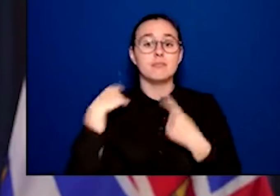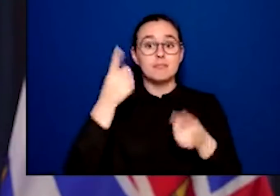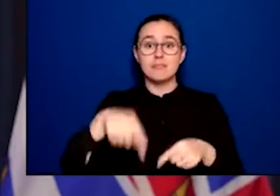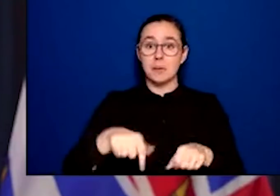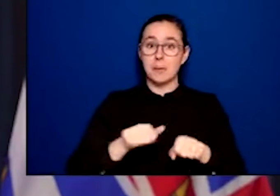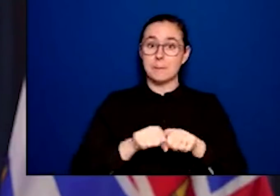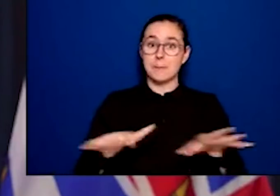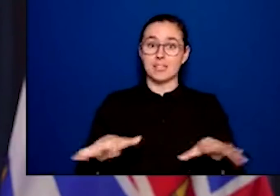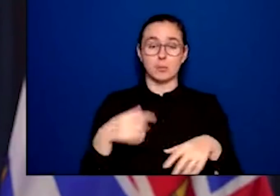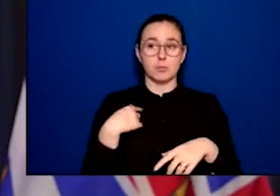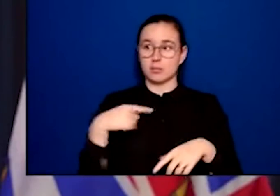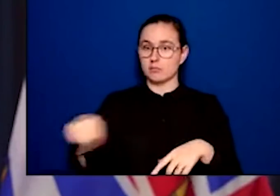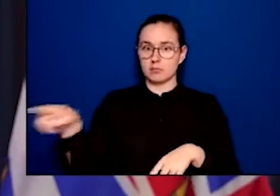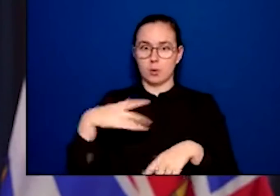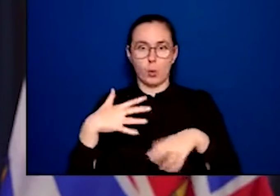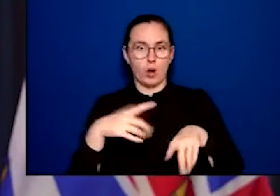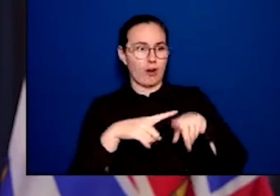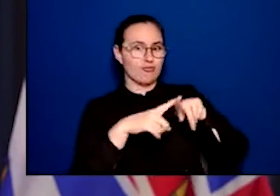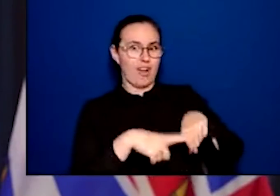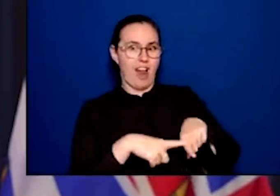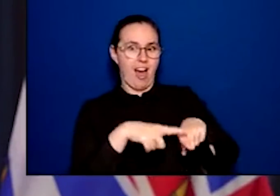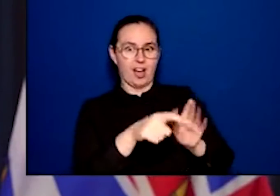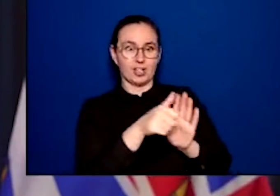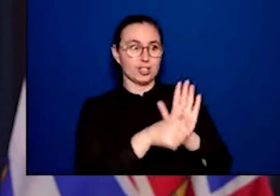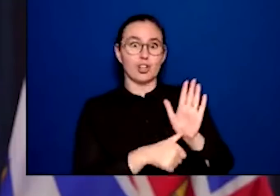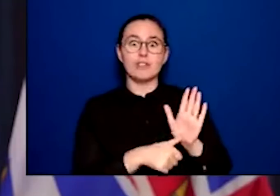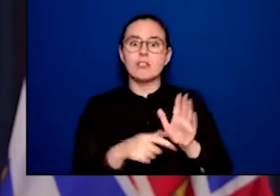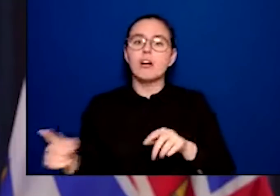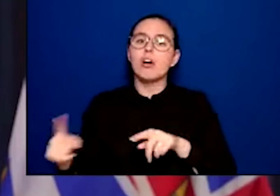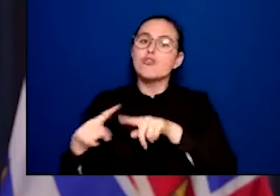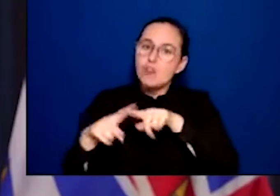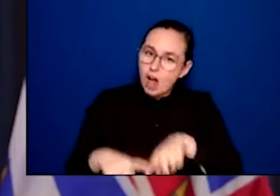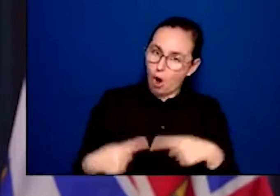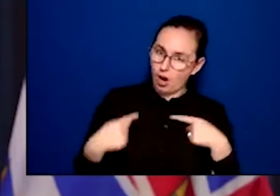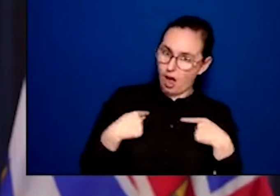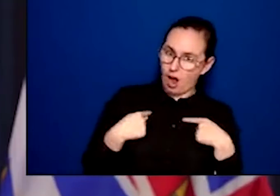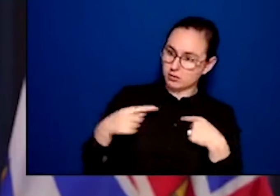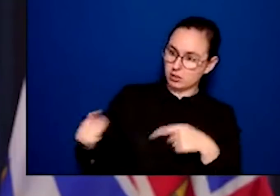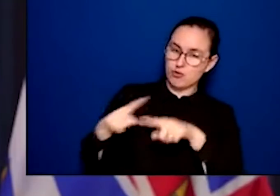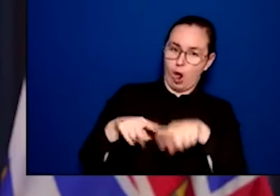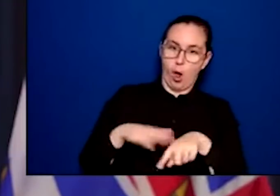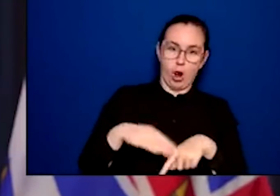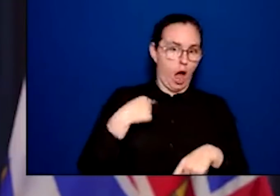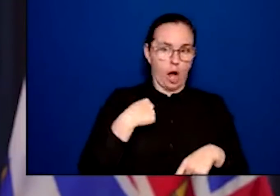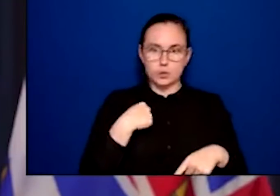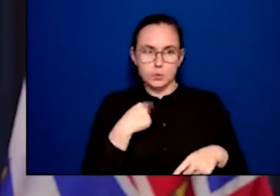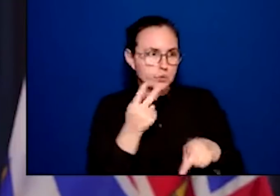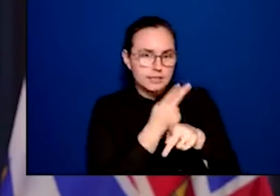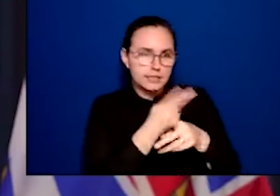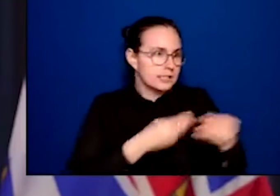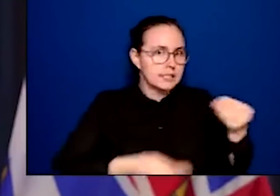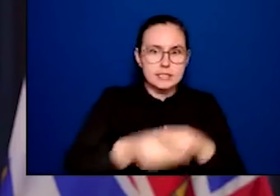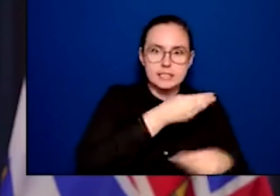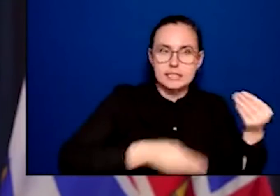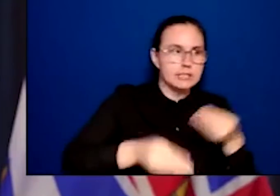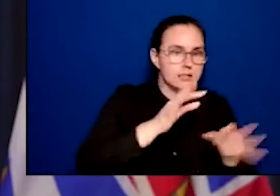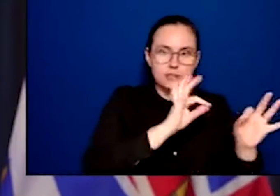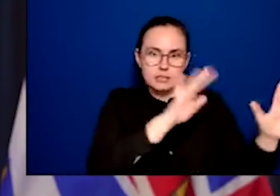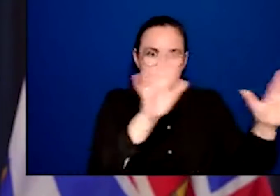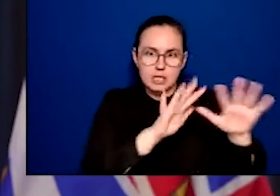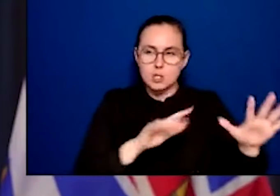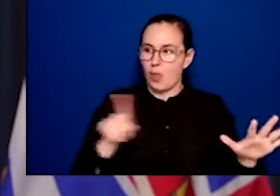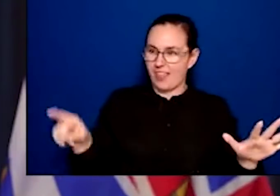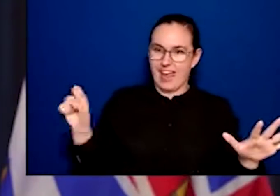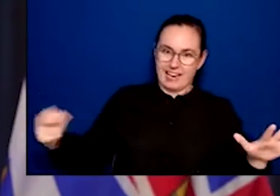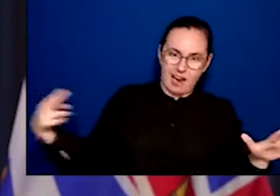greater measure counting on us, on all of us, to stop the spread so they can do their critical work. And so